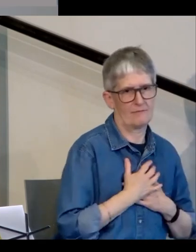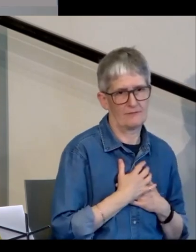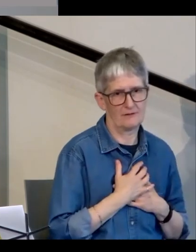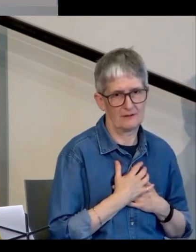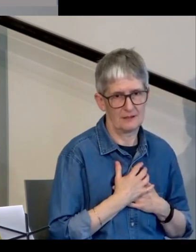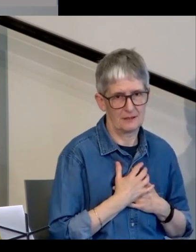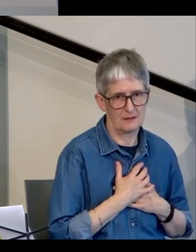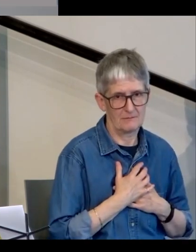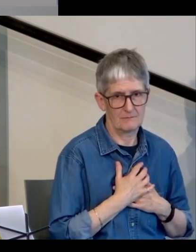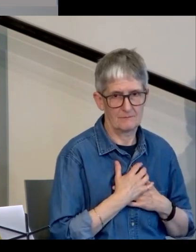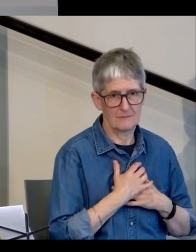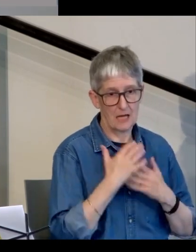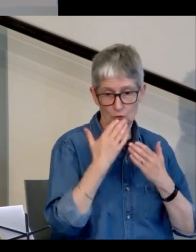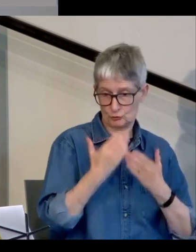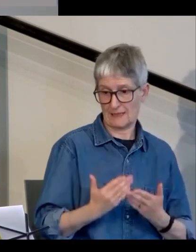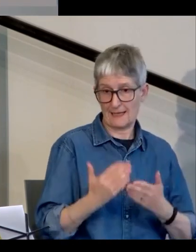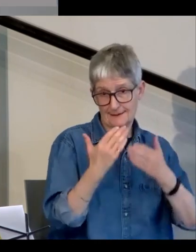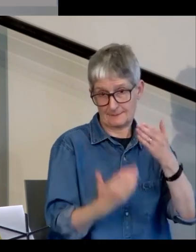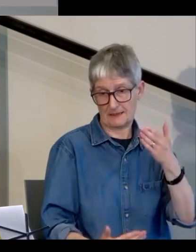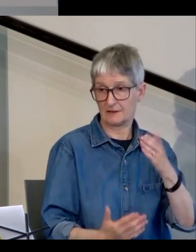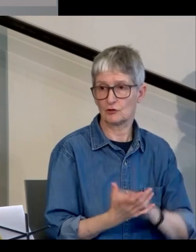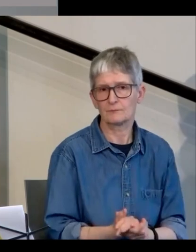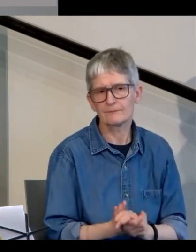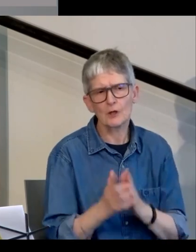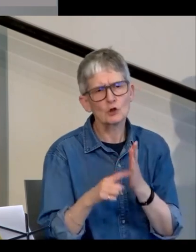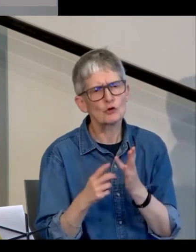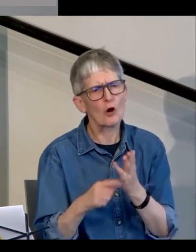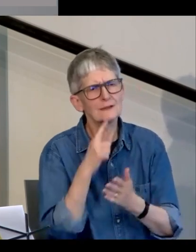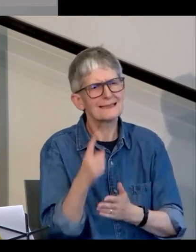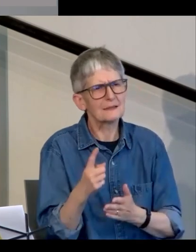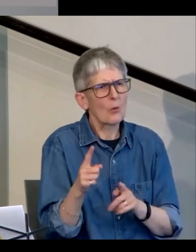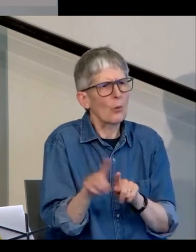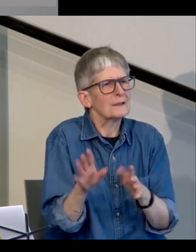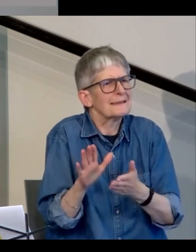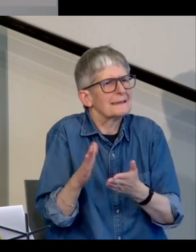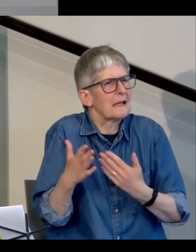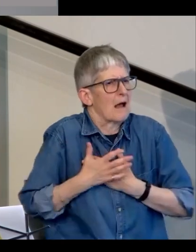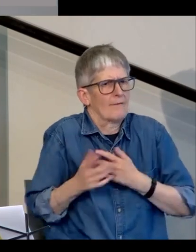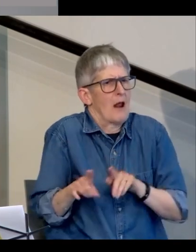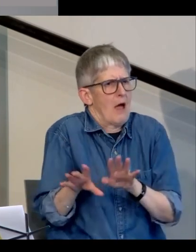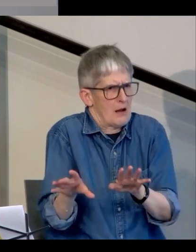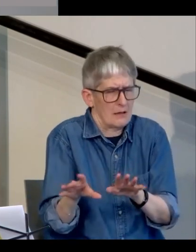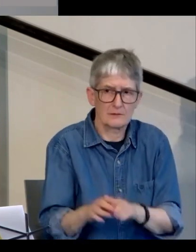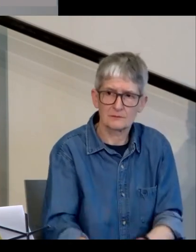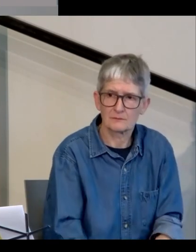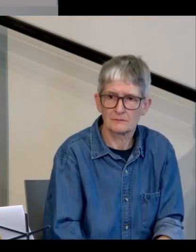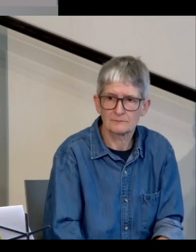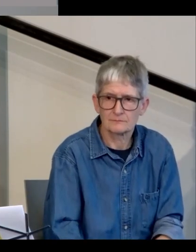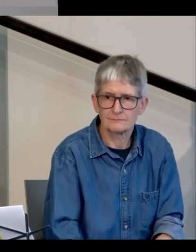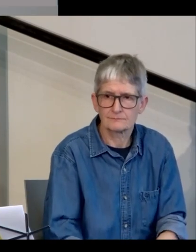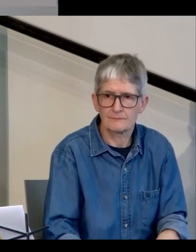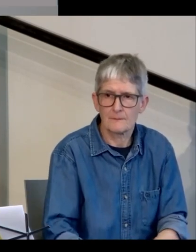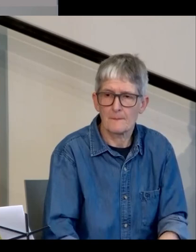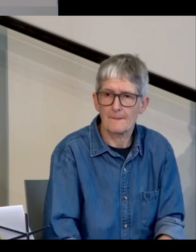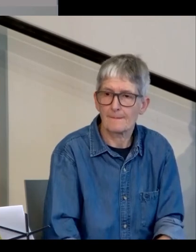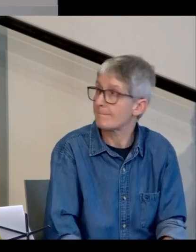Let's move on and look at today's passage. What does John say love looks like here? Verse 9, it's